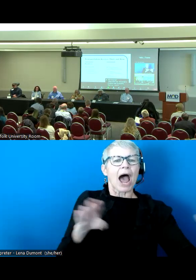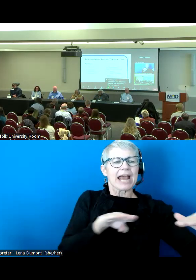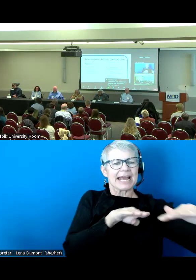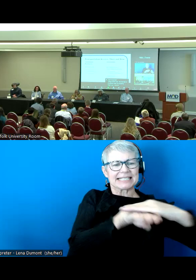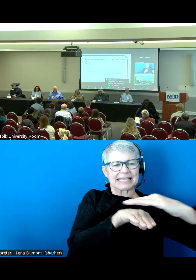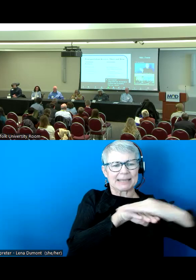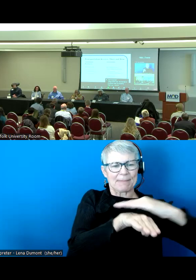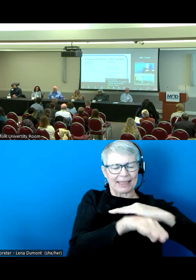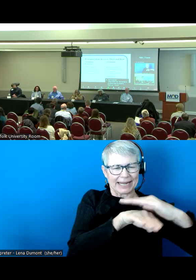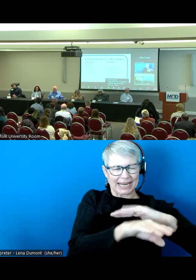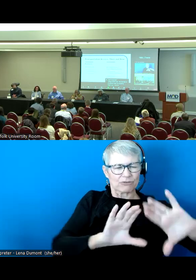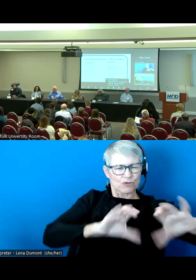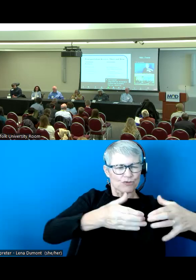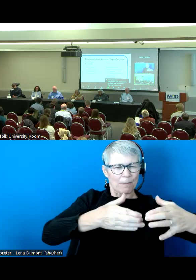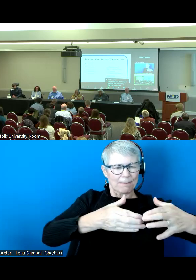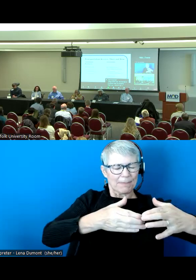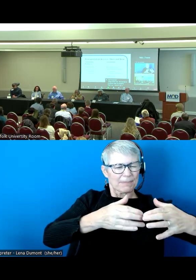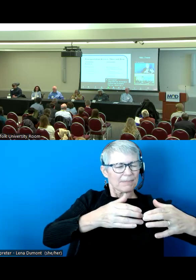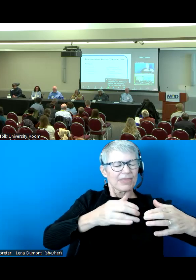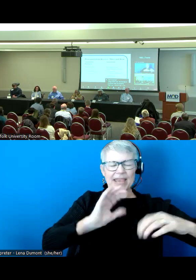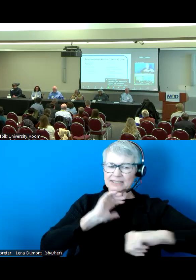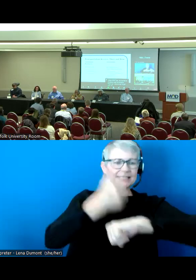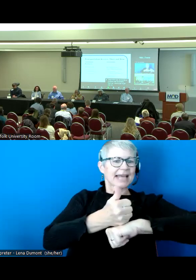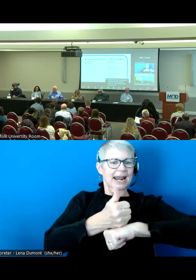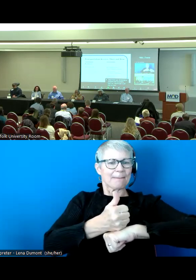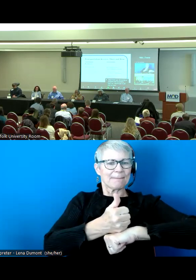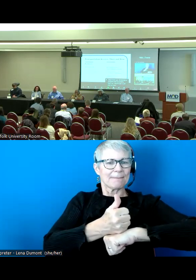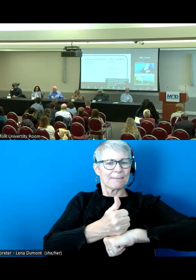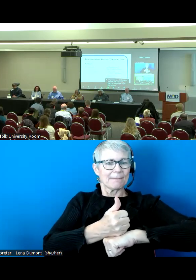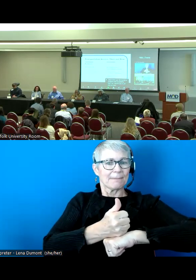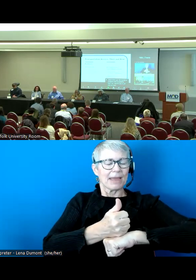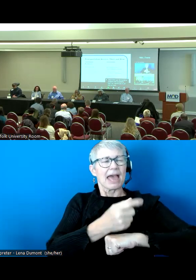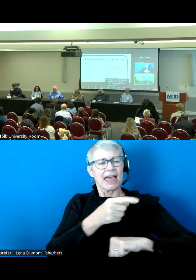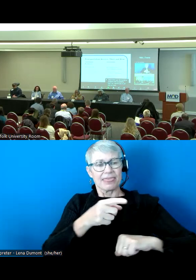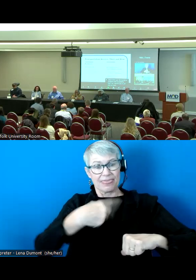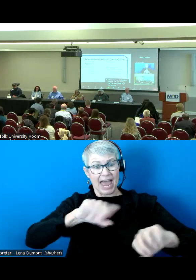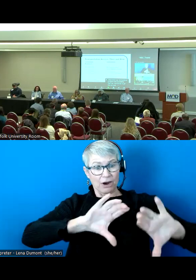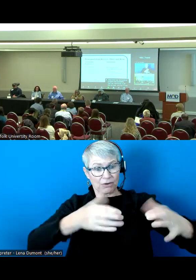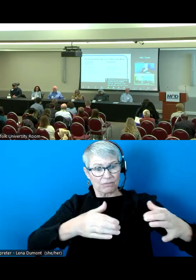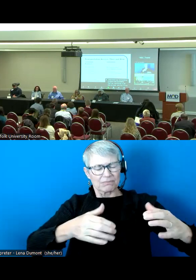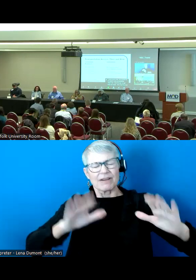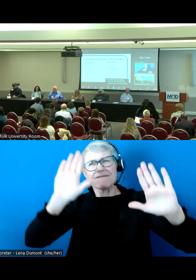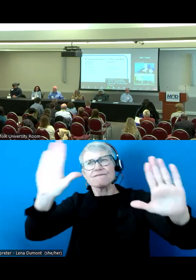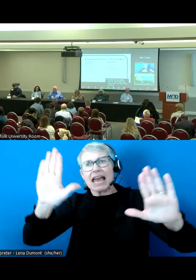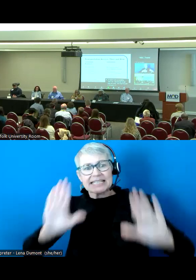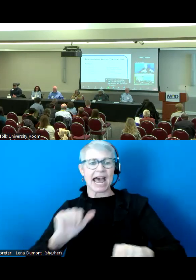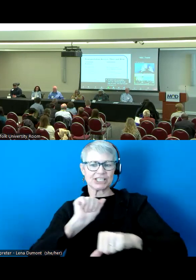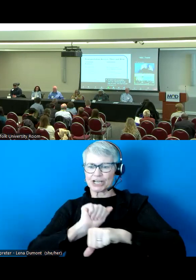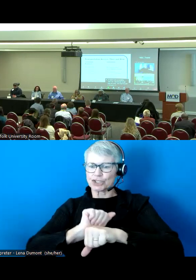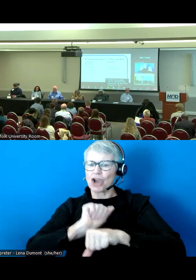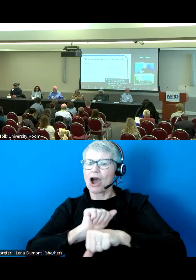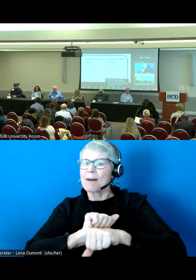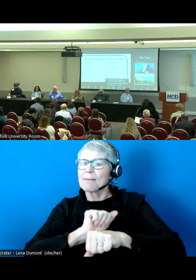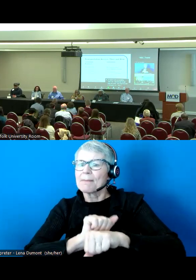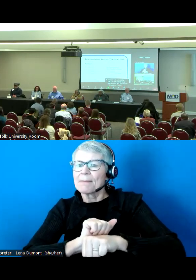way to get what we need, and they've done a fantastic job. There's a ways to go, and we're going to